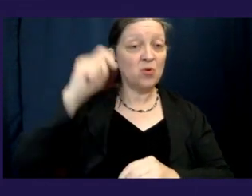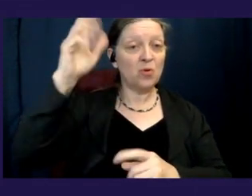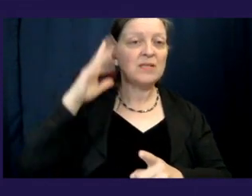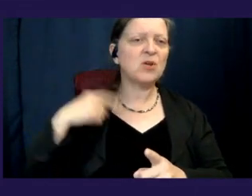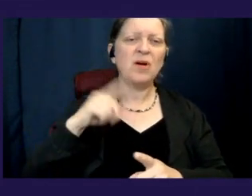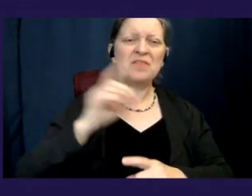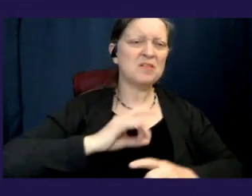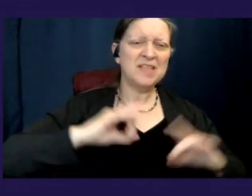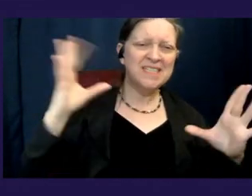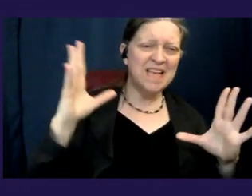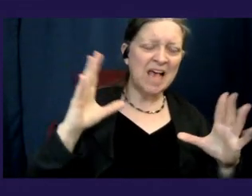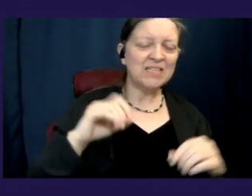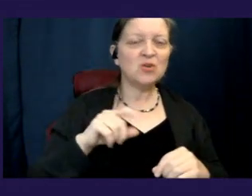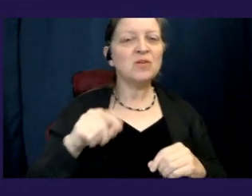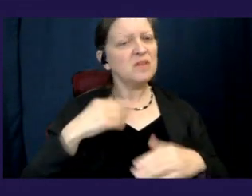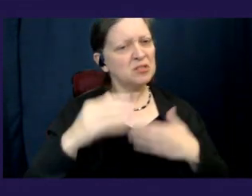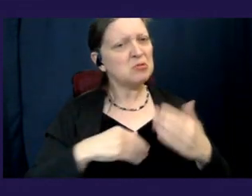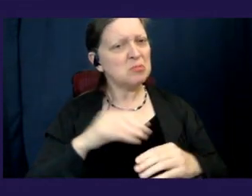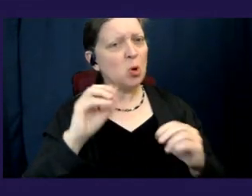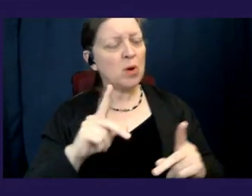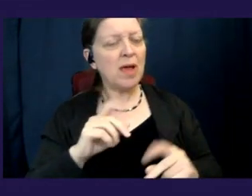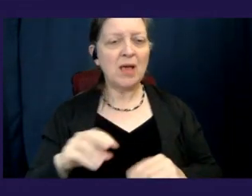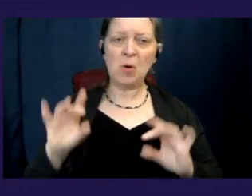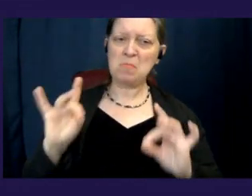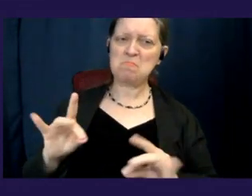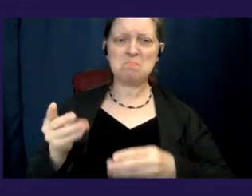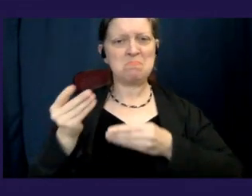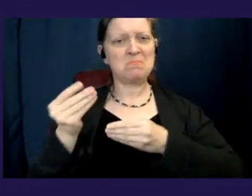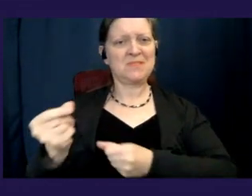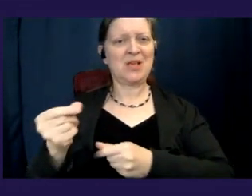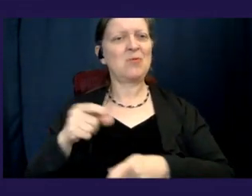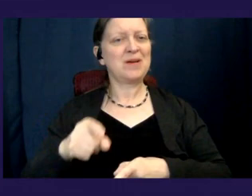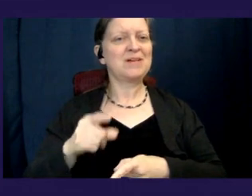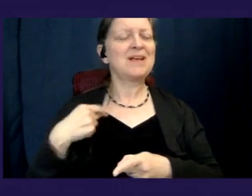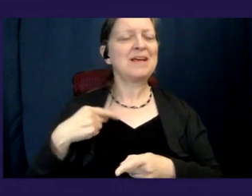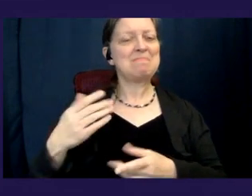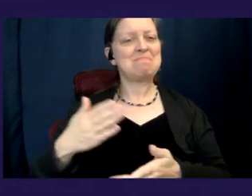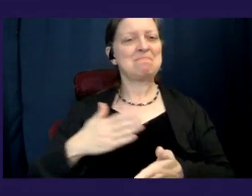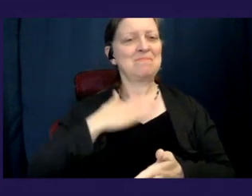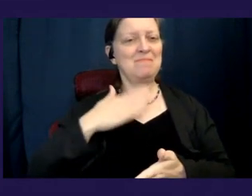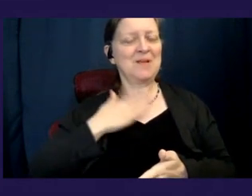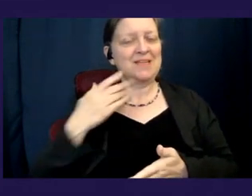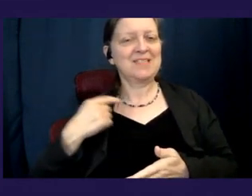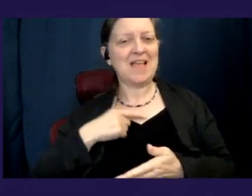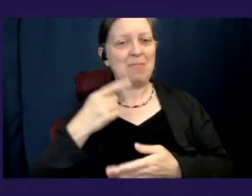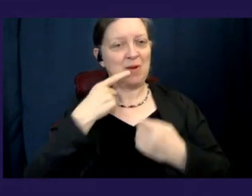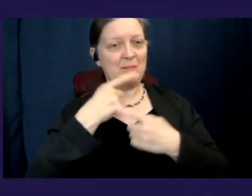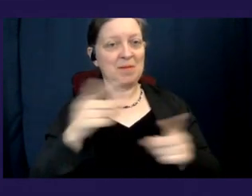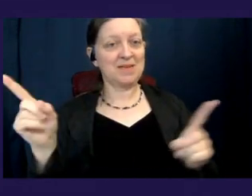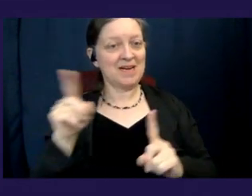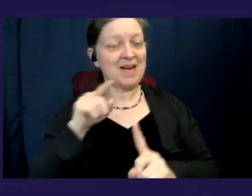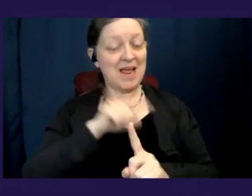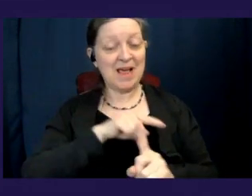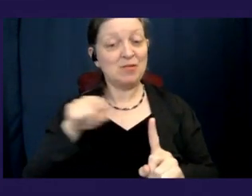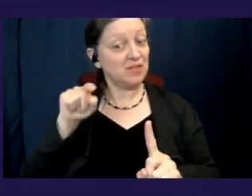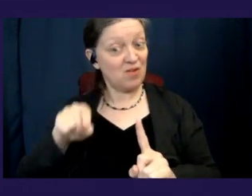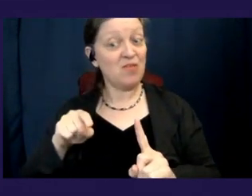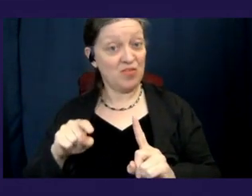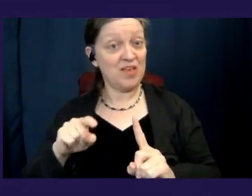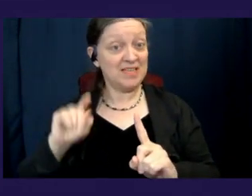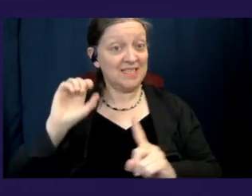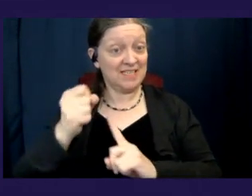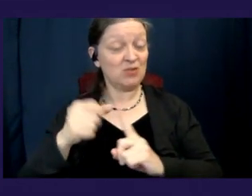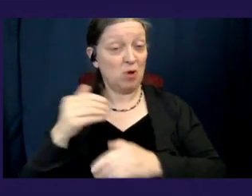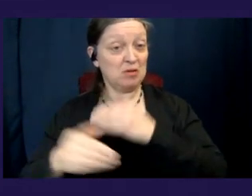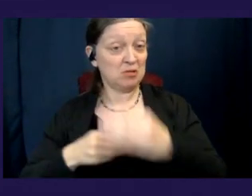well. And it was really relieving to pull out like plan A, like this went really well, but we were prepared with three different press releases, and we had talked through as a